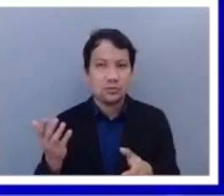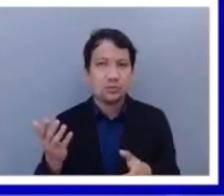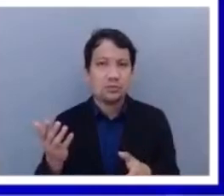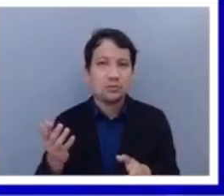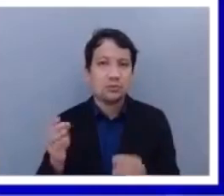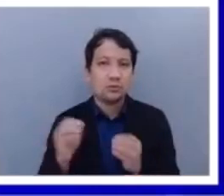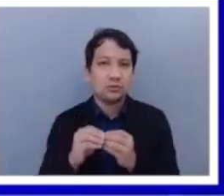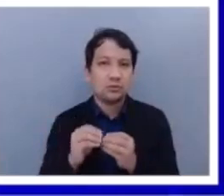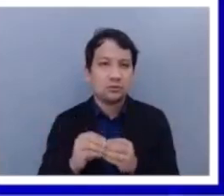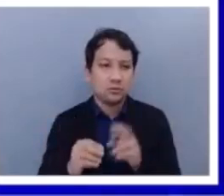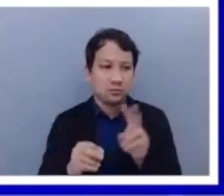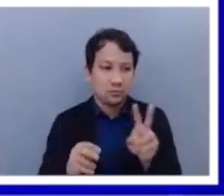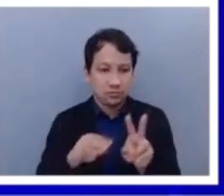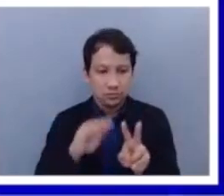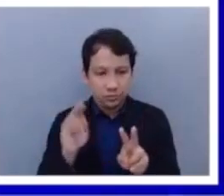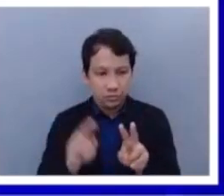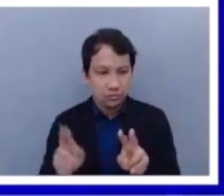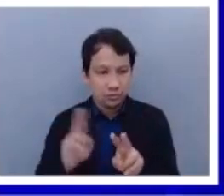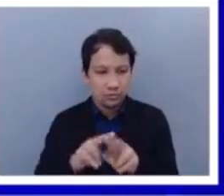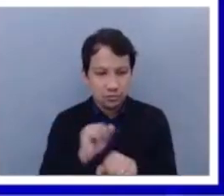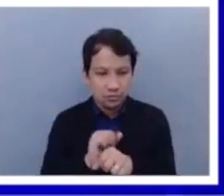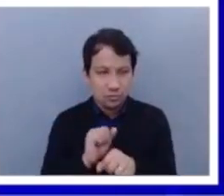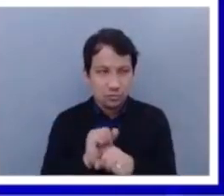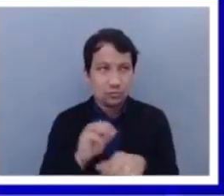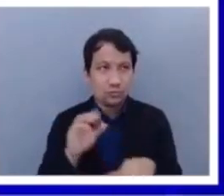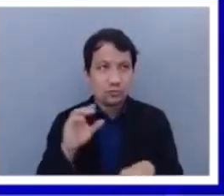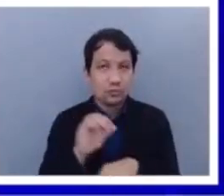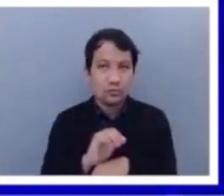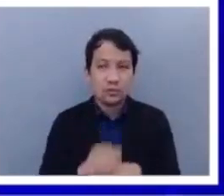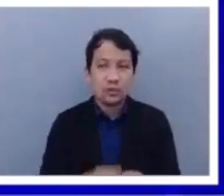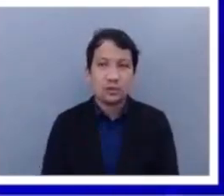32% labor force participation, and then